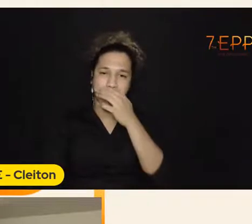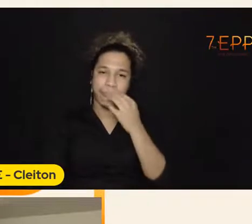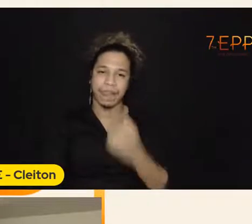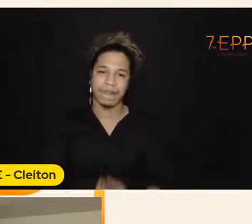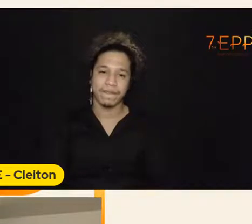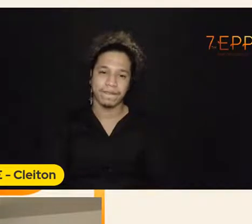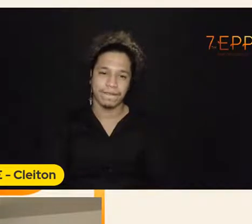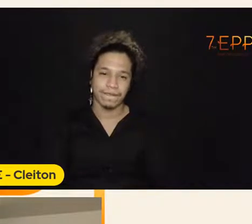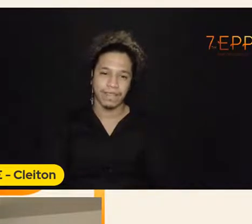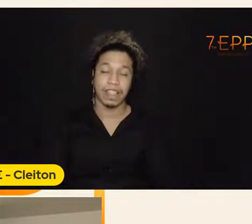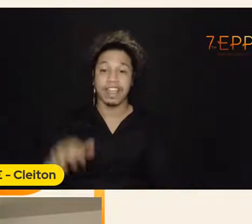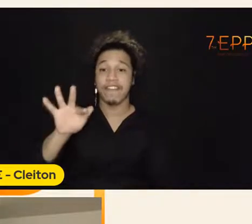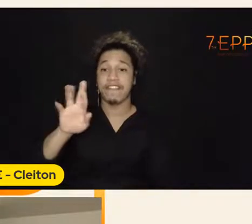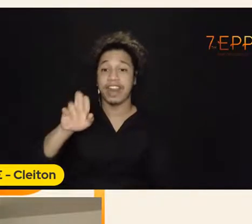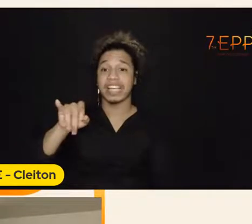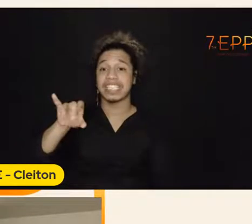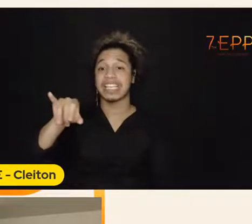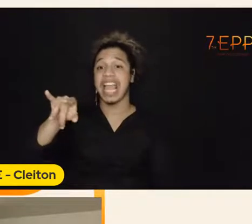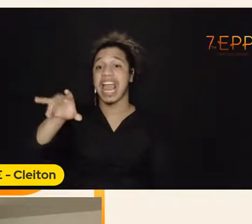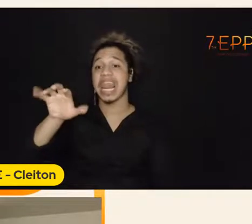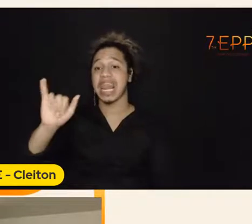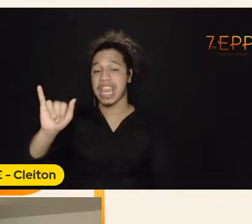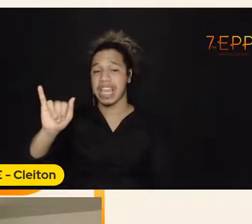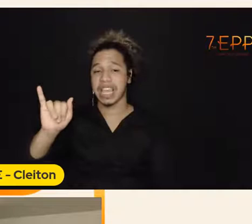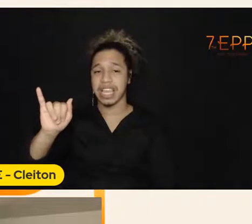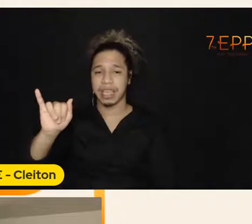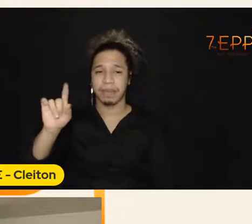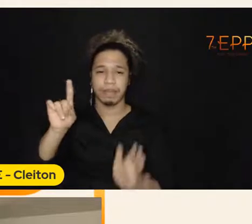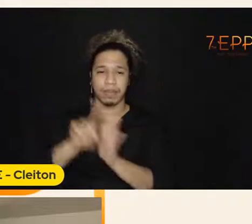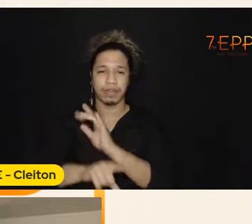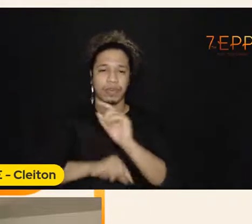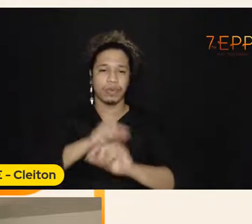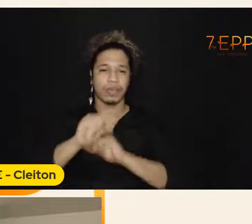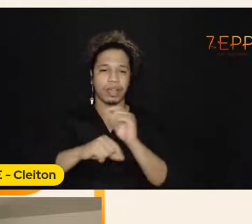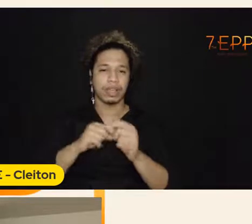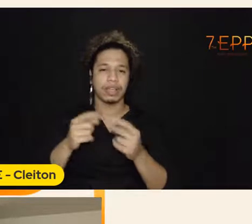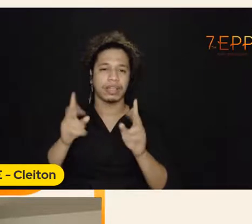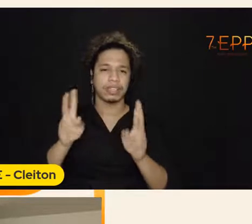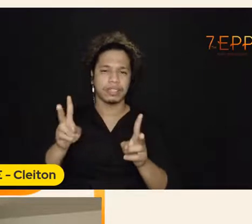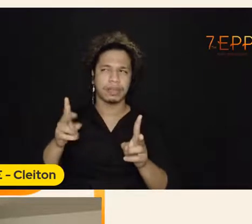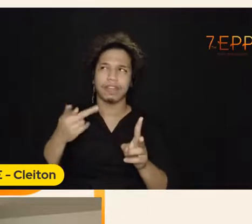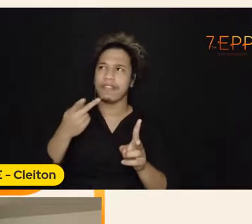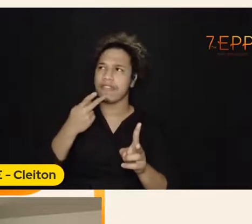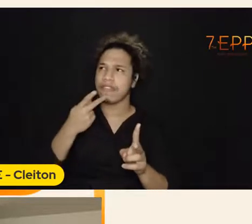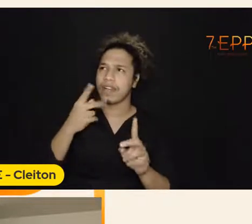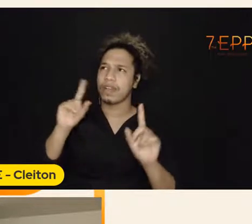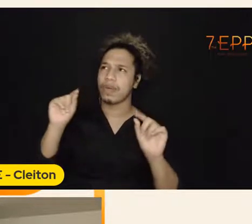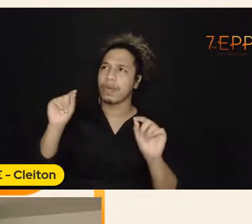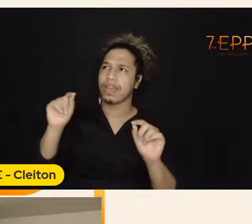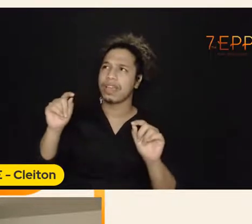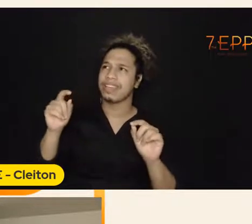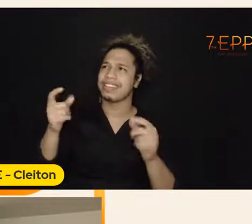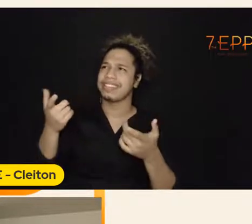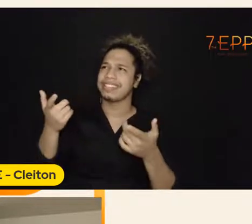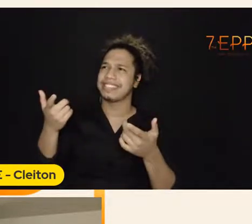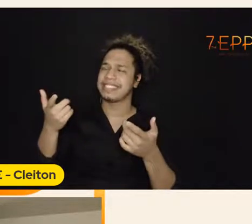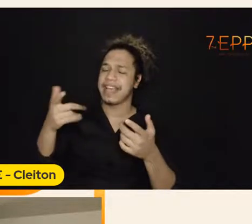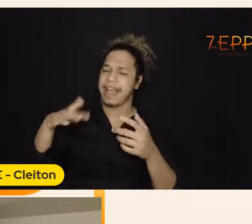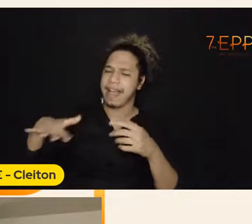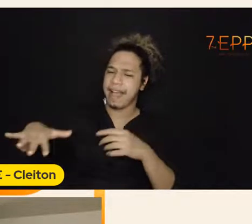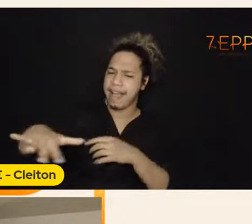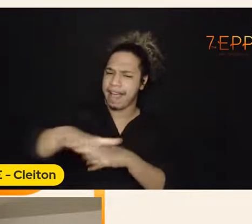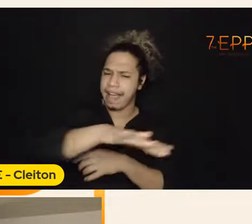from Franciele, okay? Okay. It's often said that there's no environmental justice without social